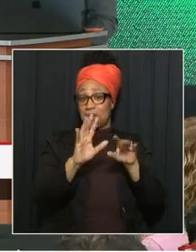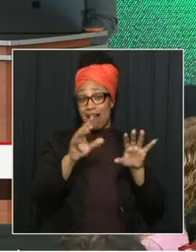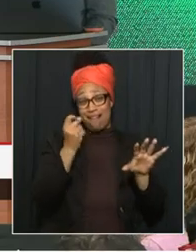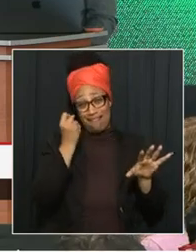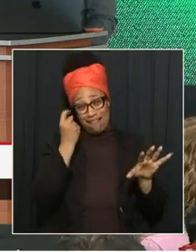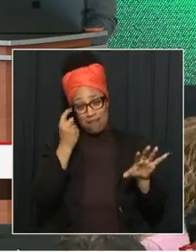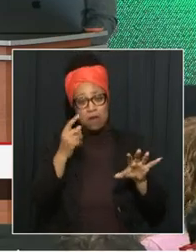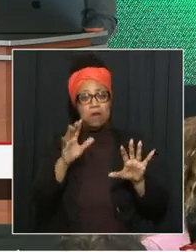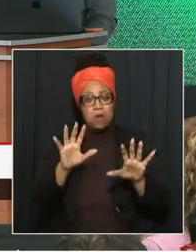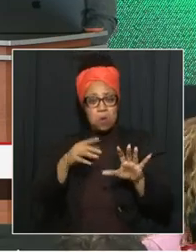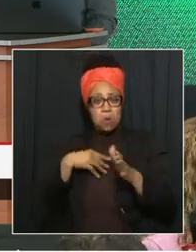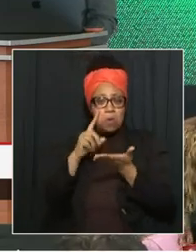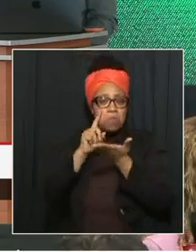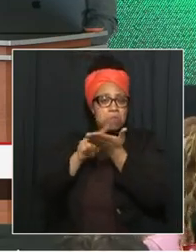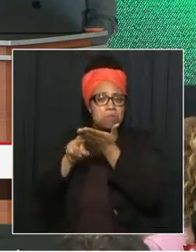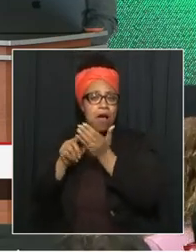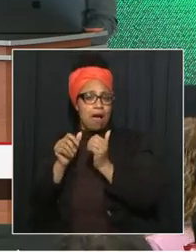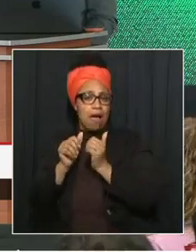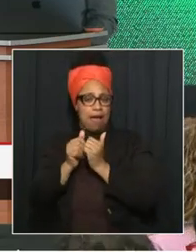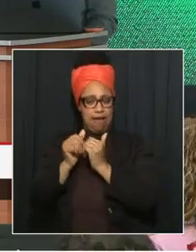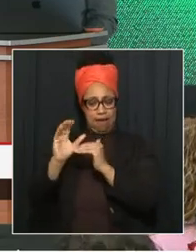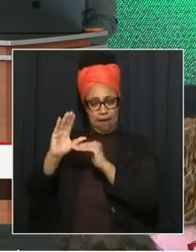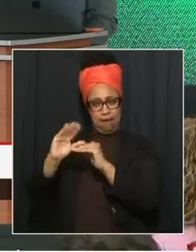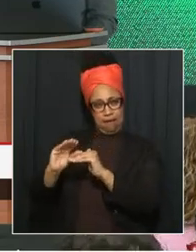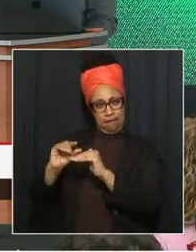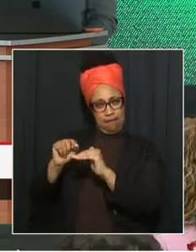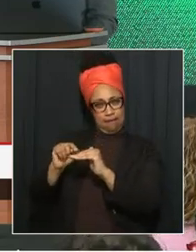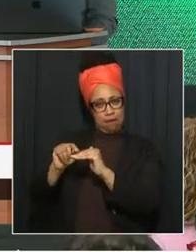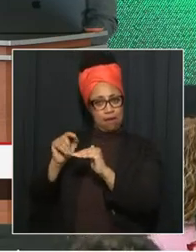Great. Thank you very much, Jenny. Once again,